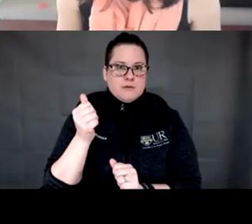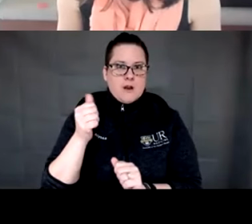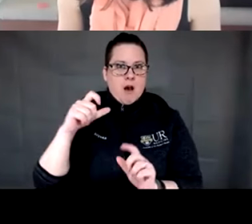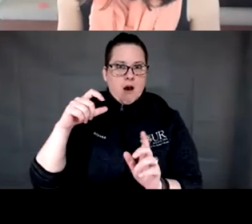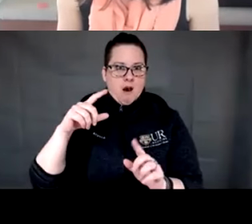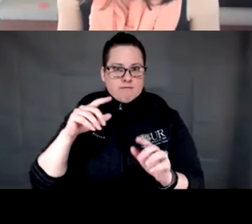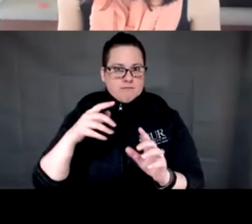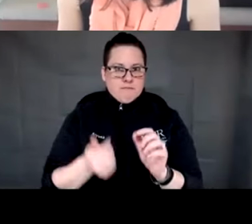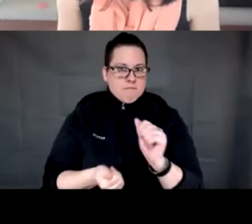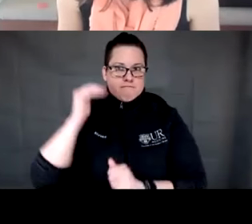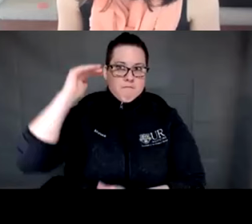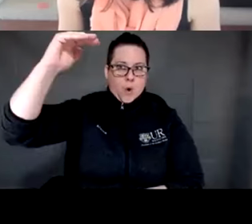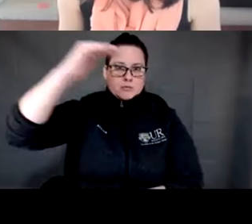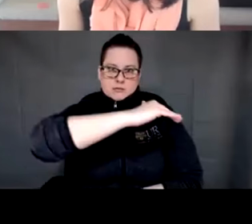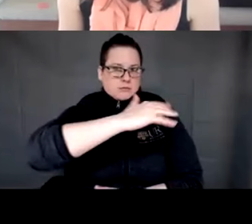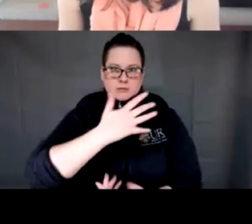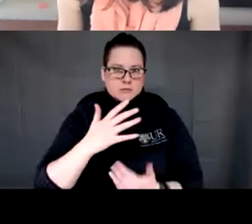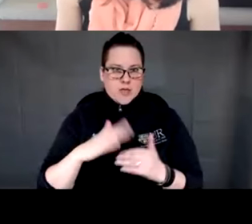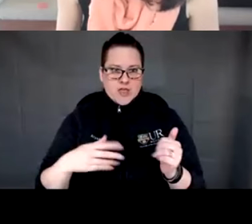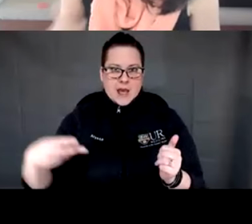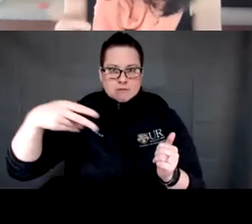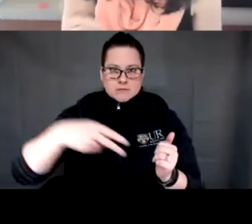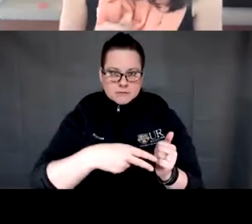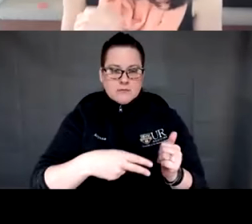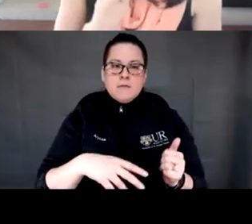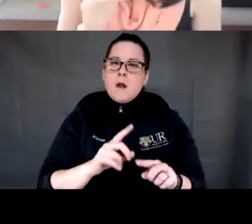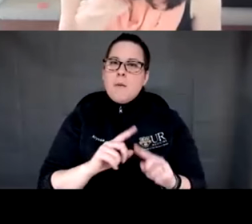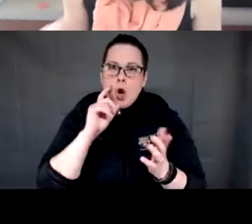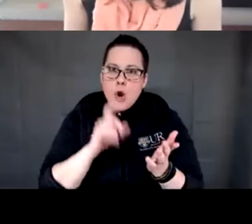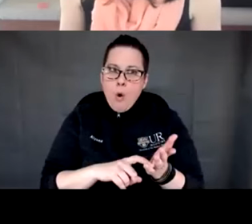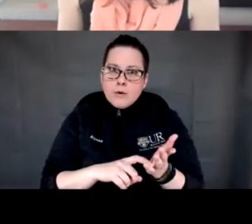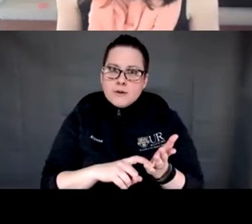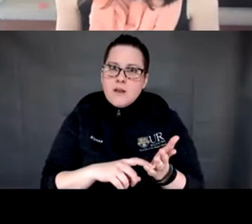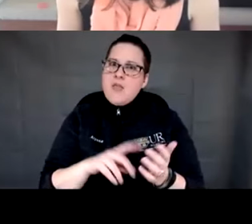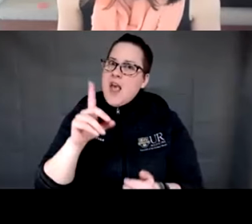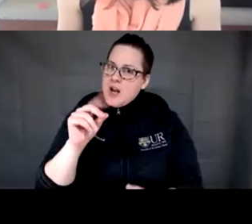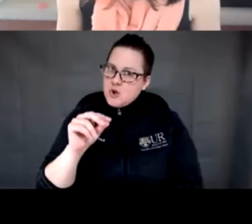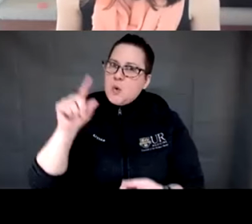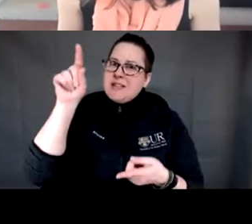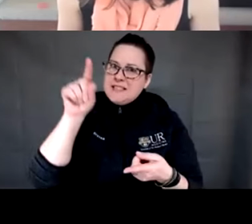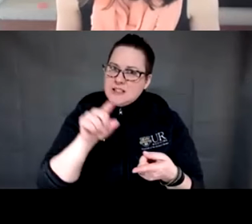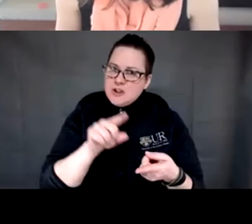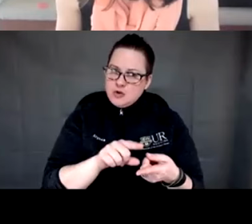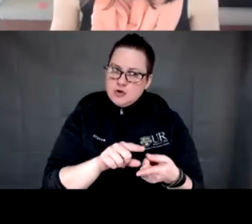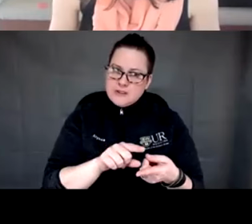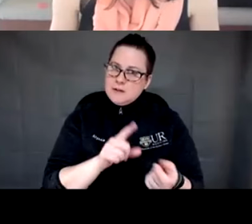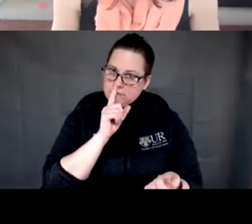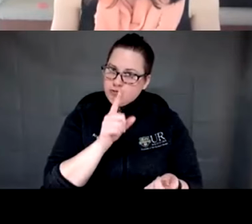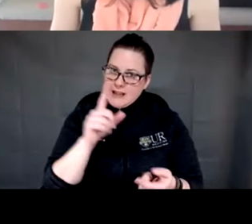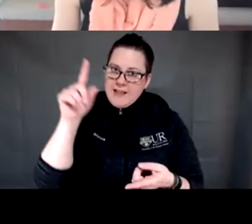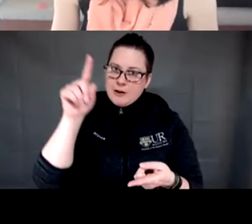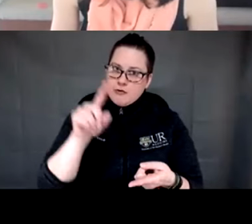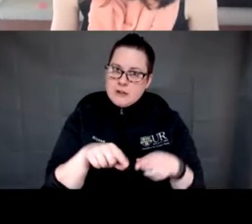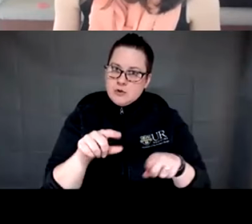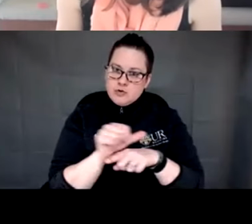trial variance than either of the two trial groups. But notably, their contribution does decrease in a very real way over